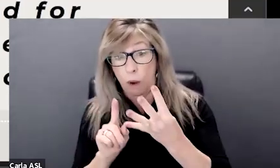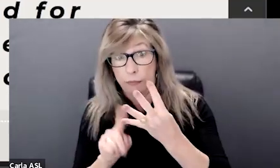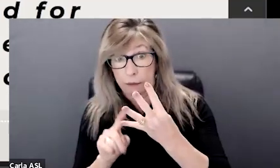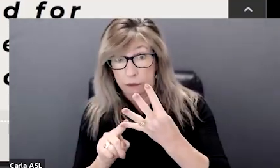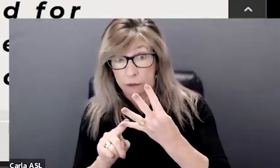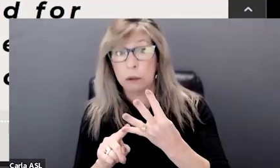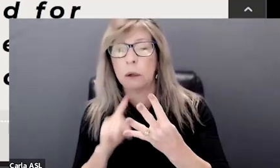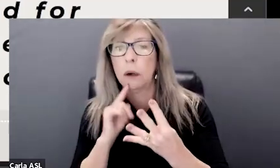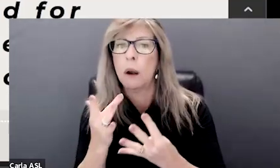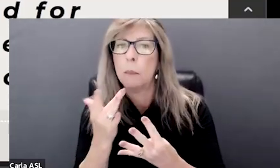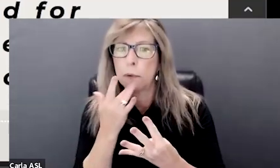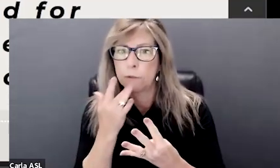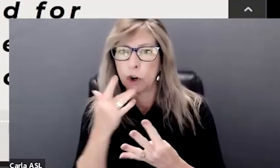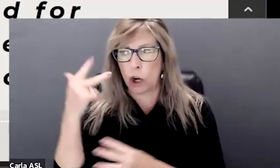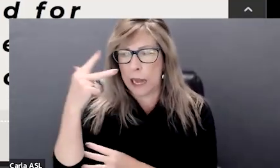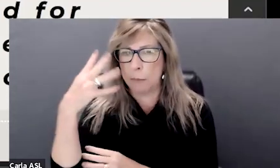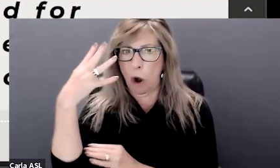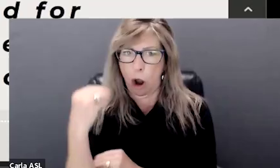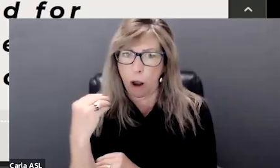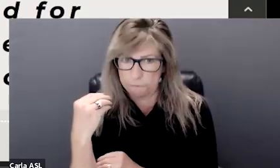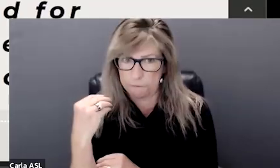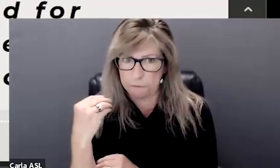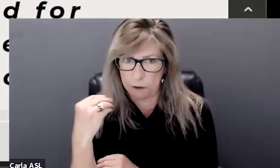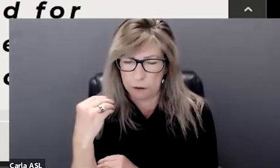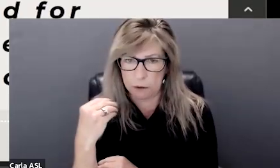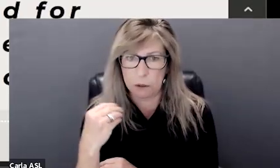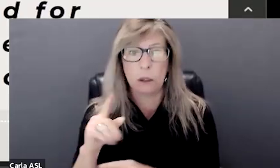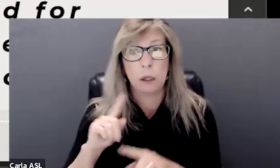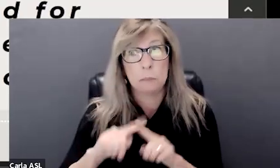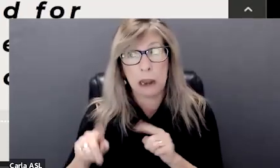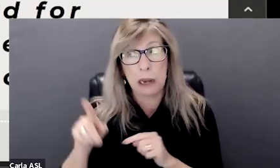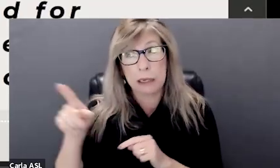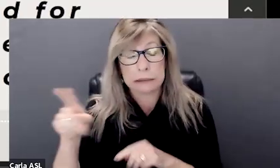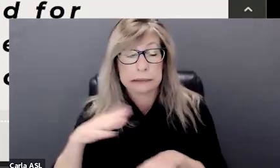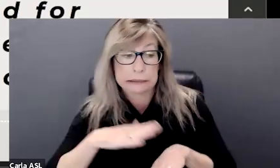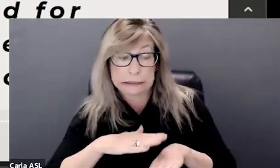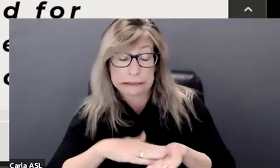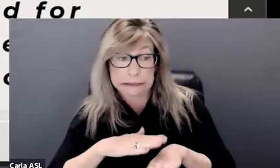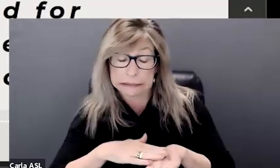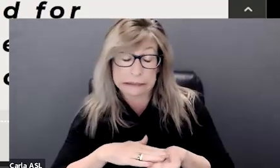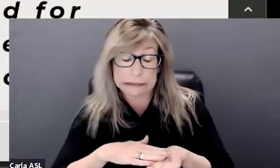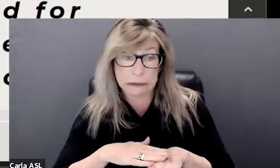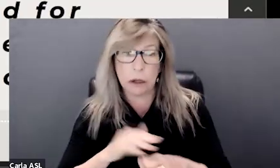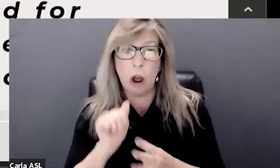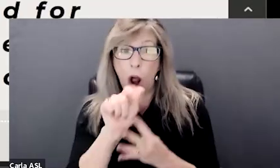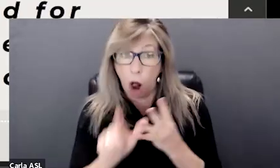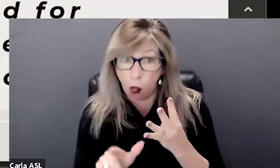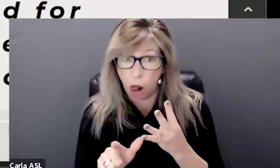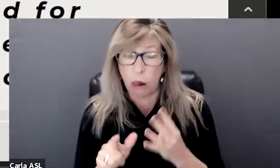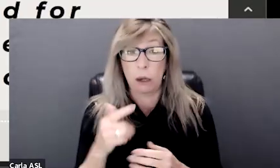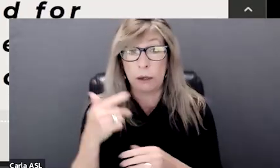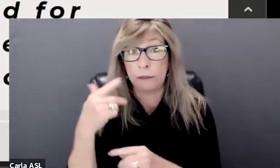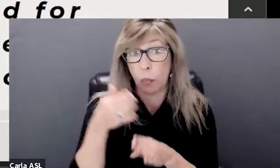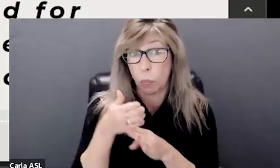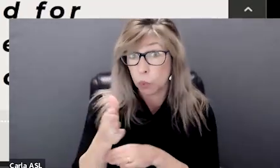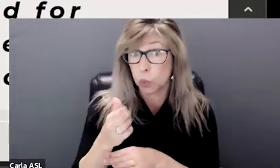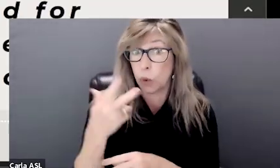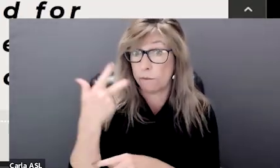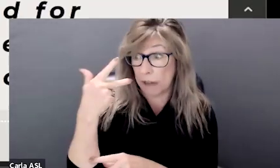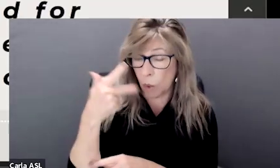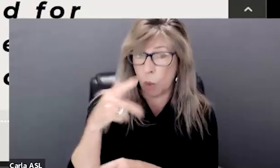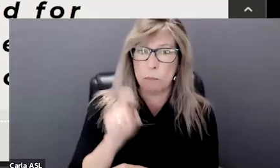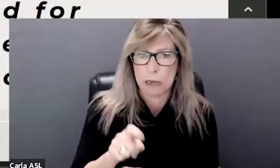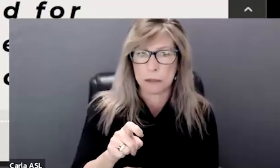the interview with their camera off, but was advised that it's policy for all video interviews to be conducted with